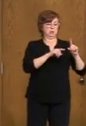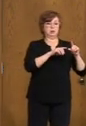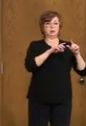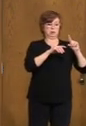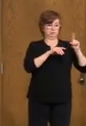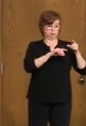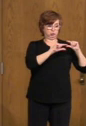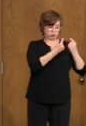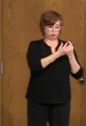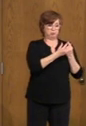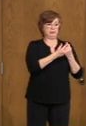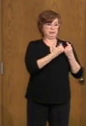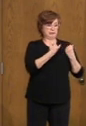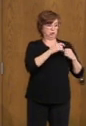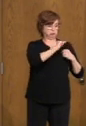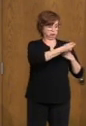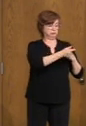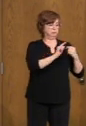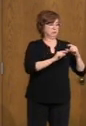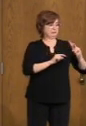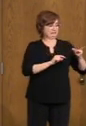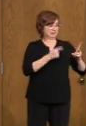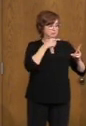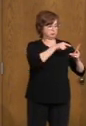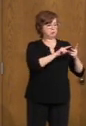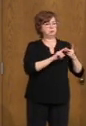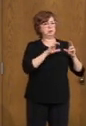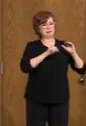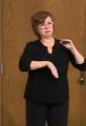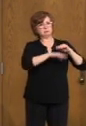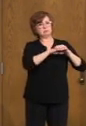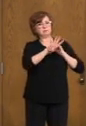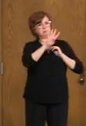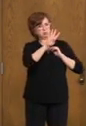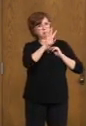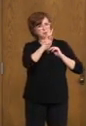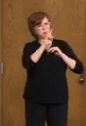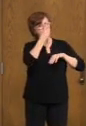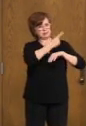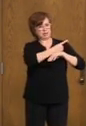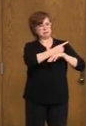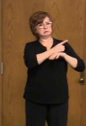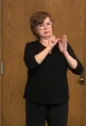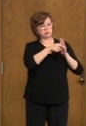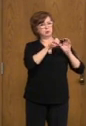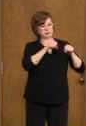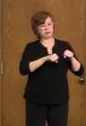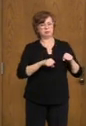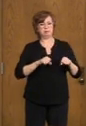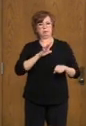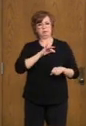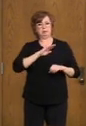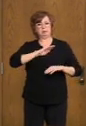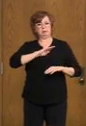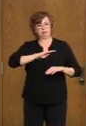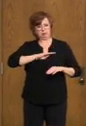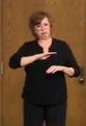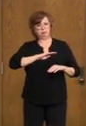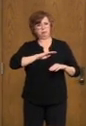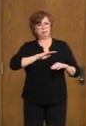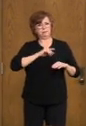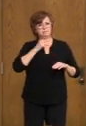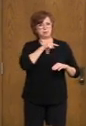doses. Just reminding, with the 42-day time period now for the second dose, it does mitigate some of the decrease in doses coming, and we also